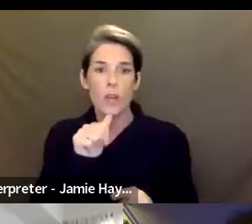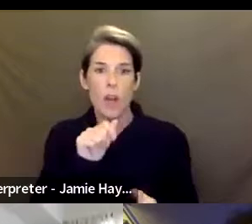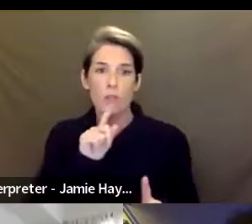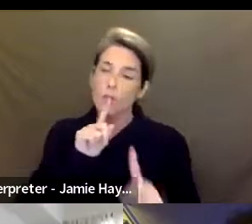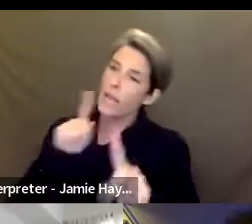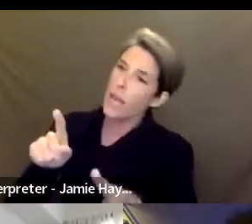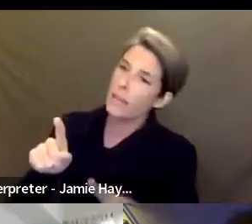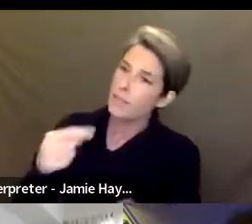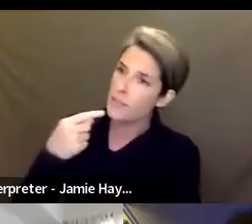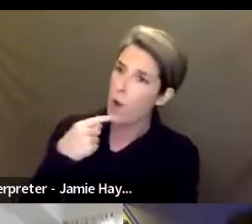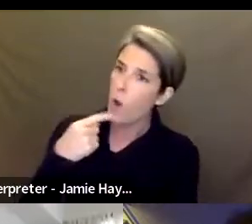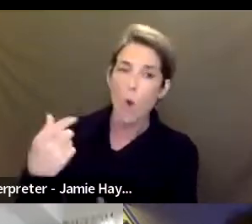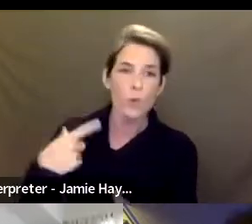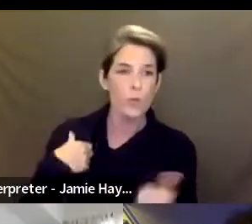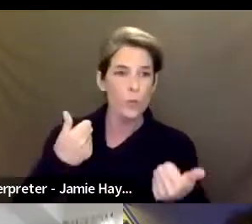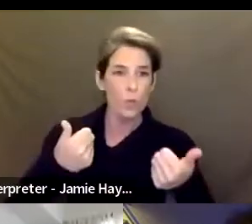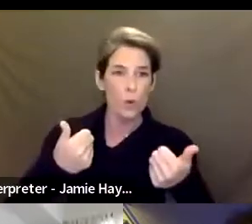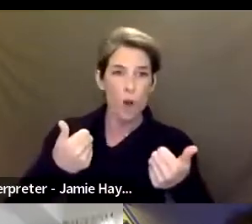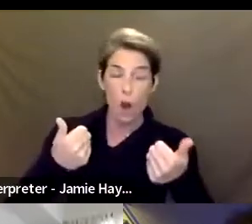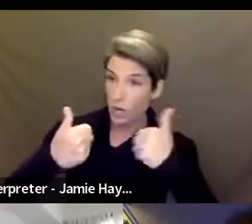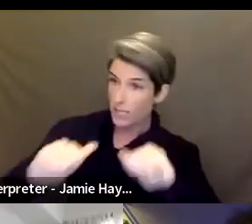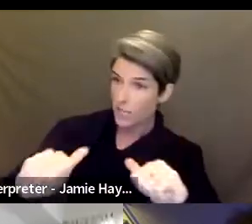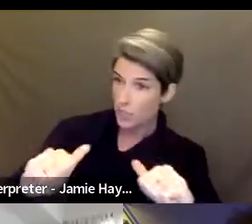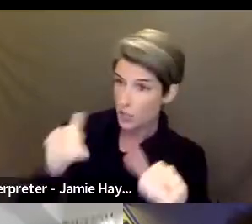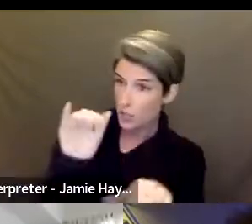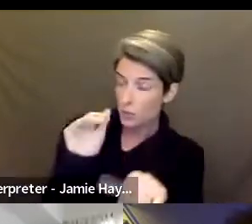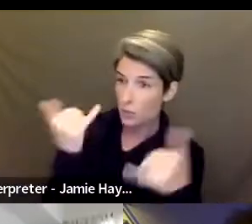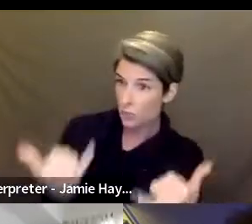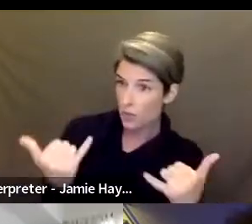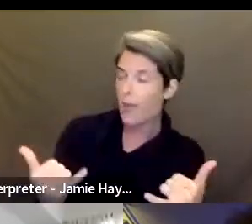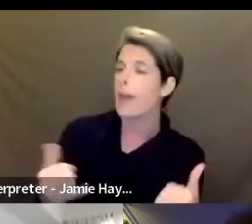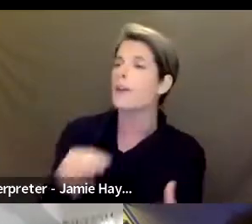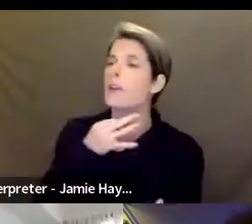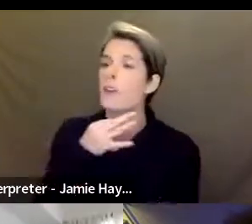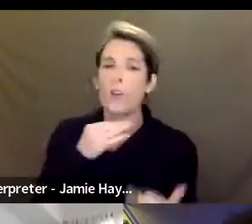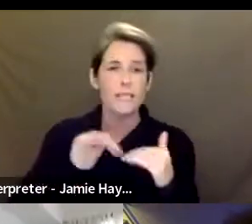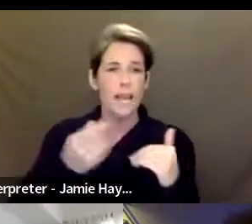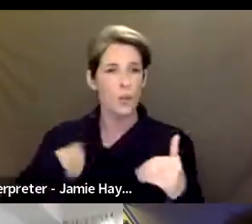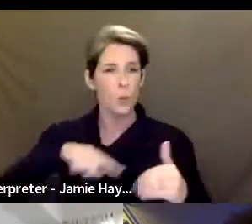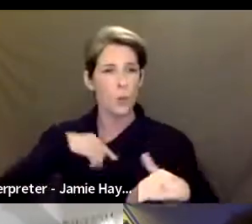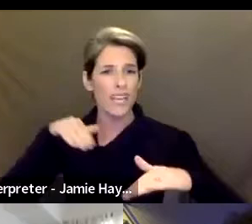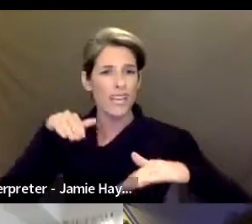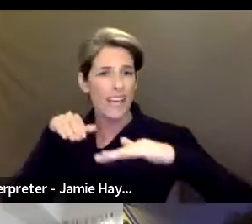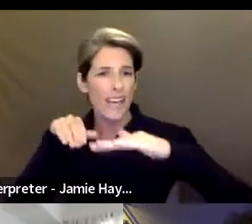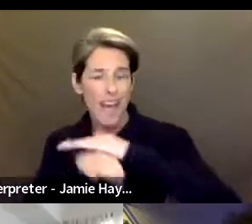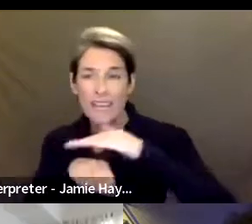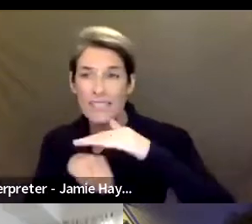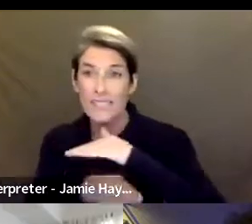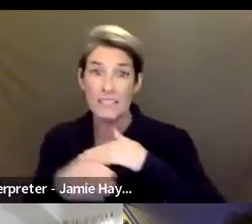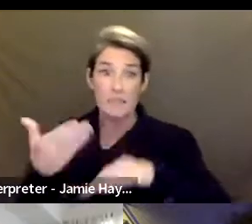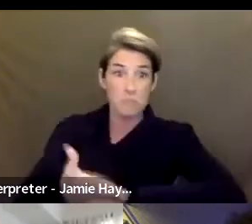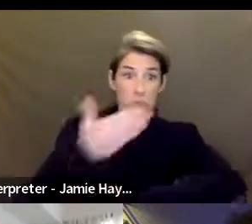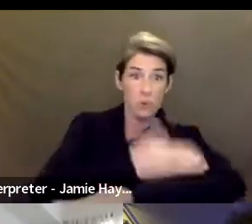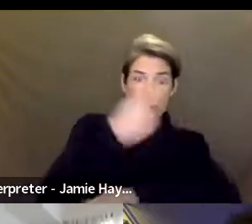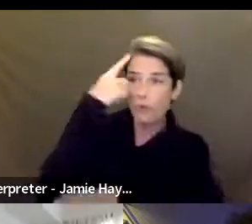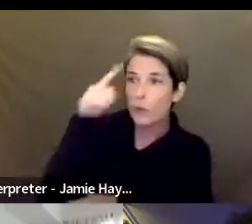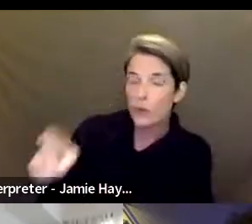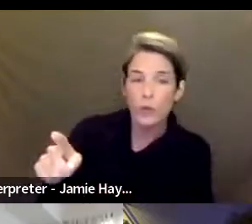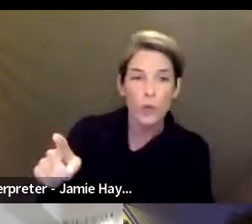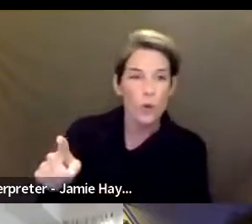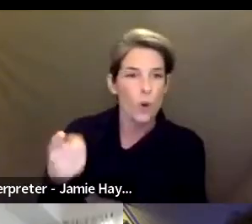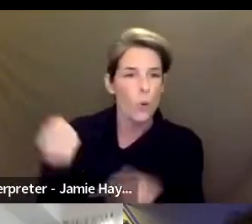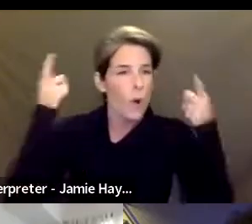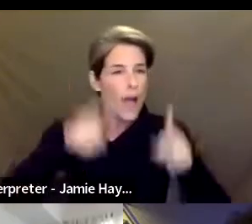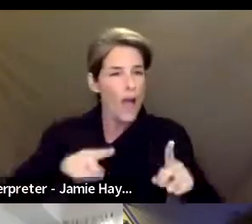signed up for an audition slot. What do you need? What can I do to make this more accessible for you? They'll talk around it. They'll go to people who are disability